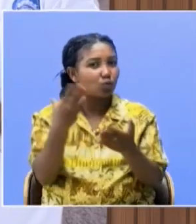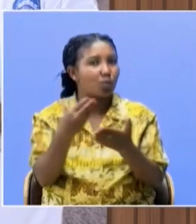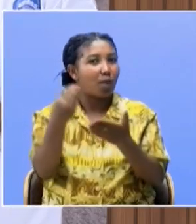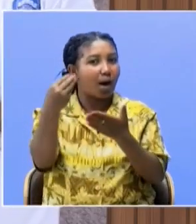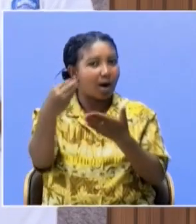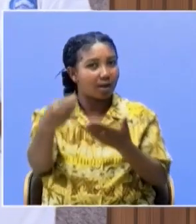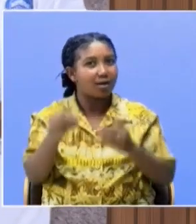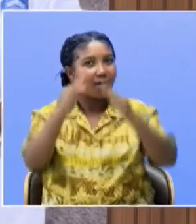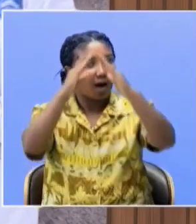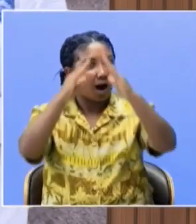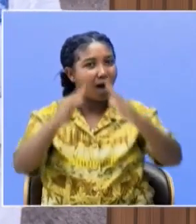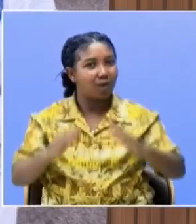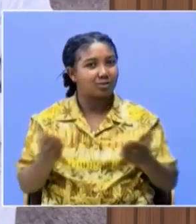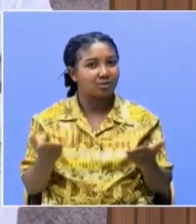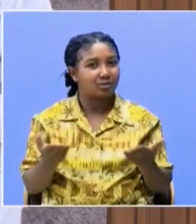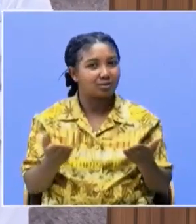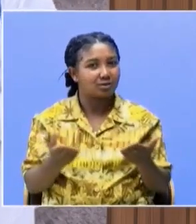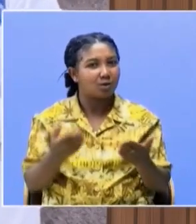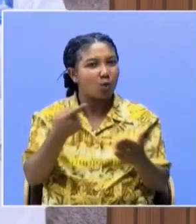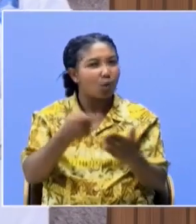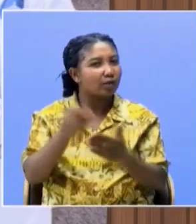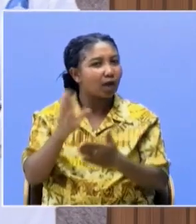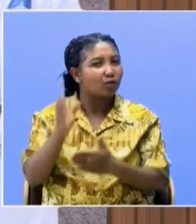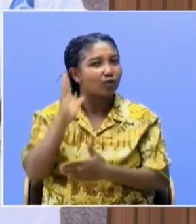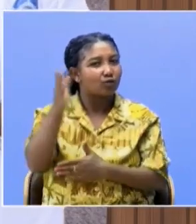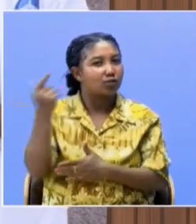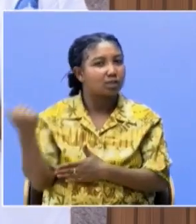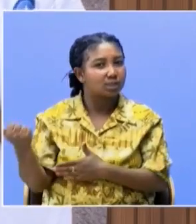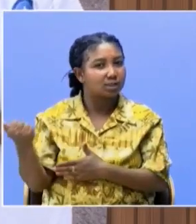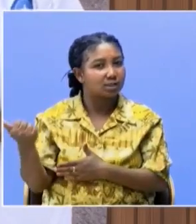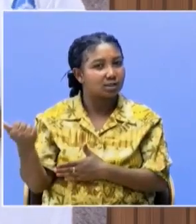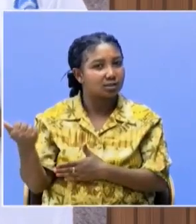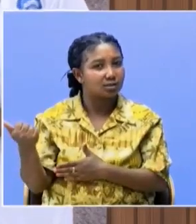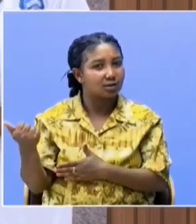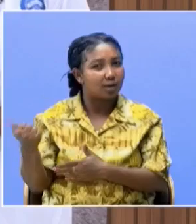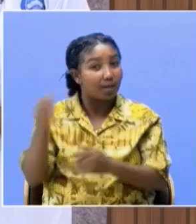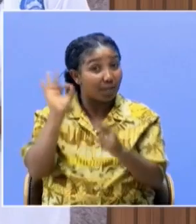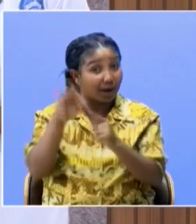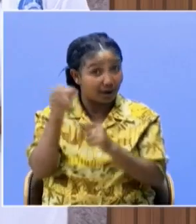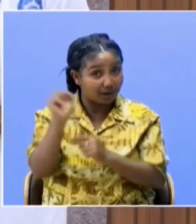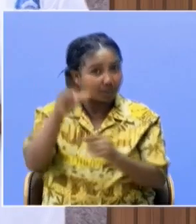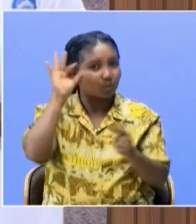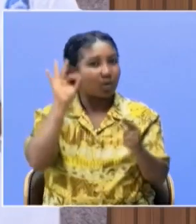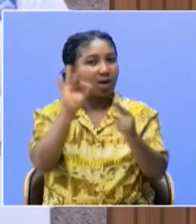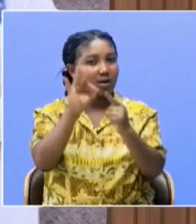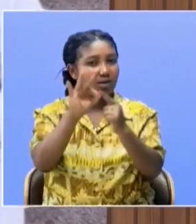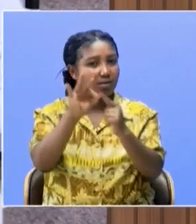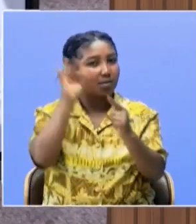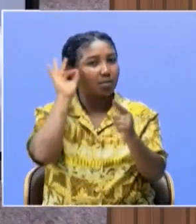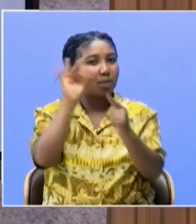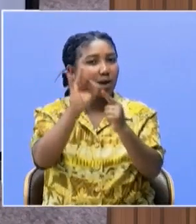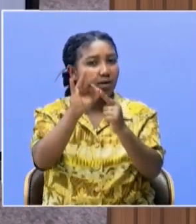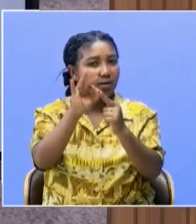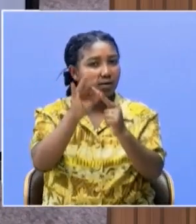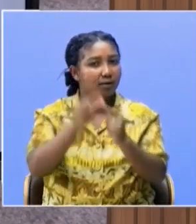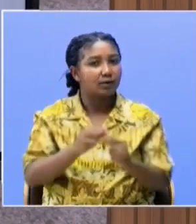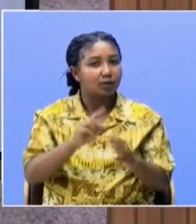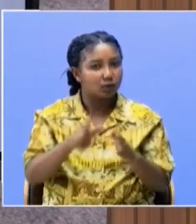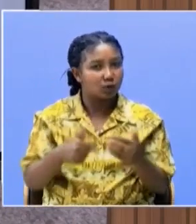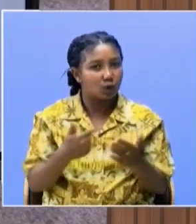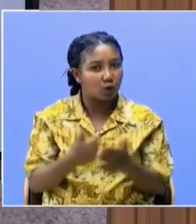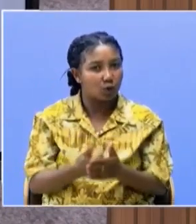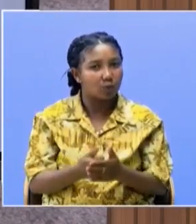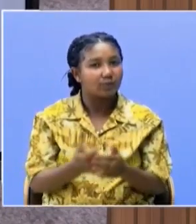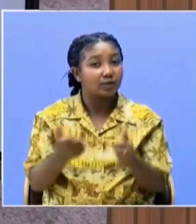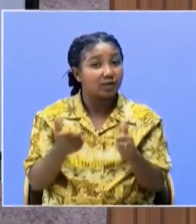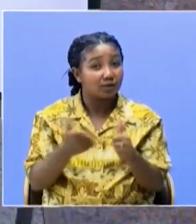house. What kind of future is it? It is a plan. Yes, it is a plan. So, the